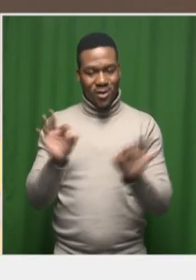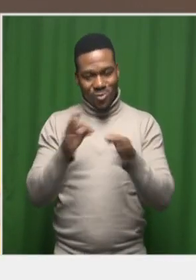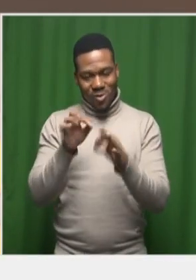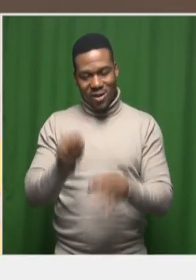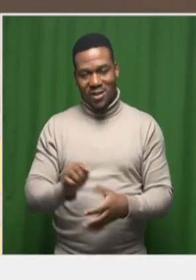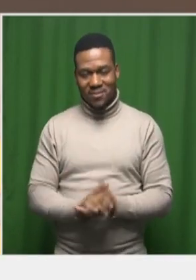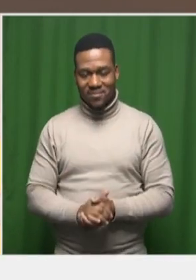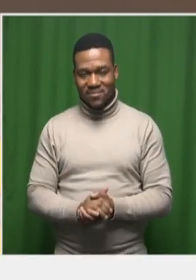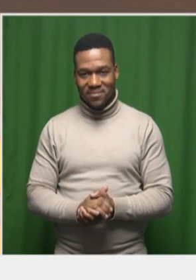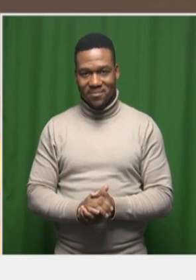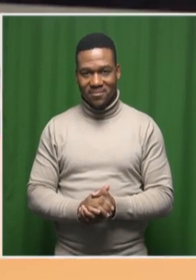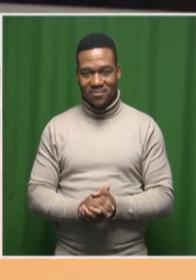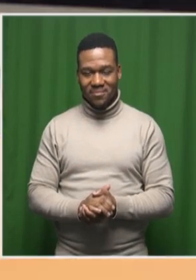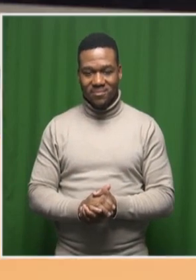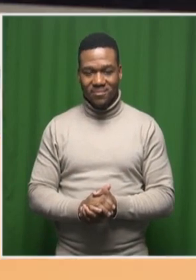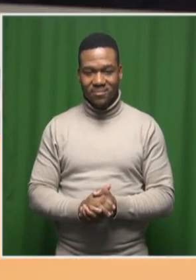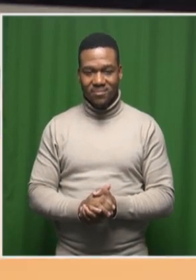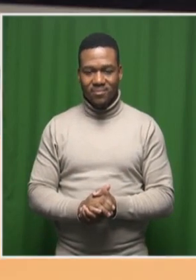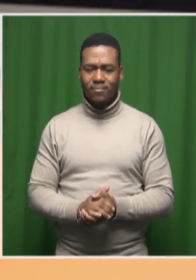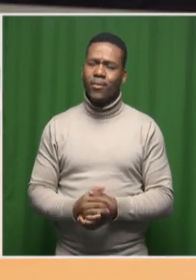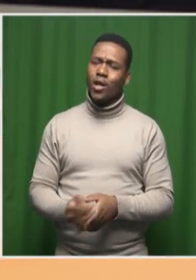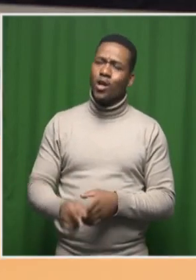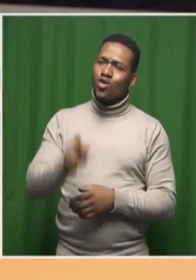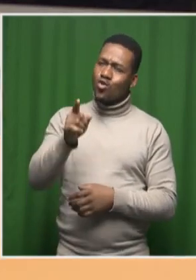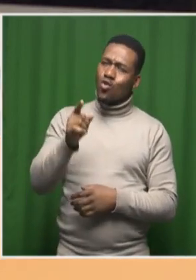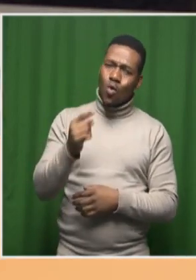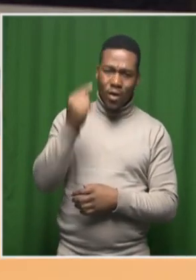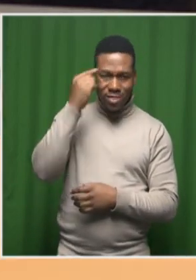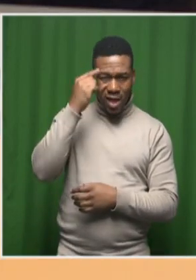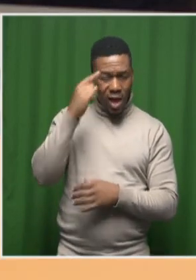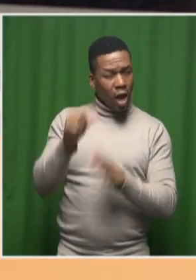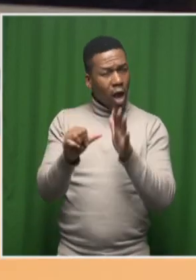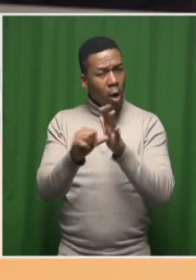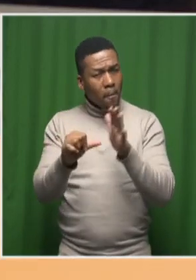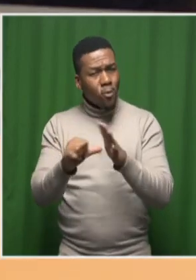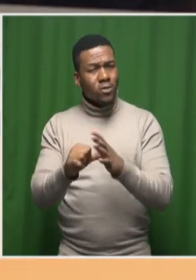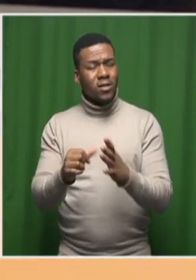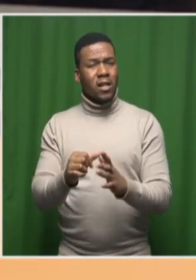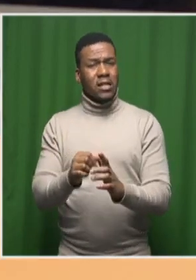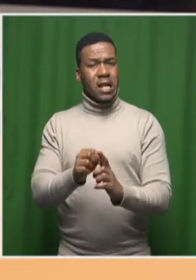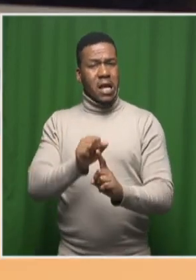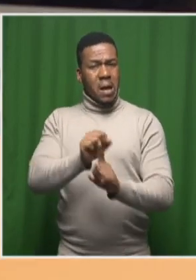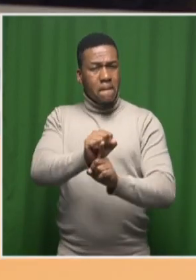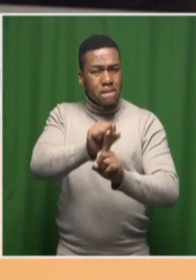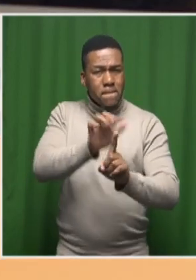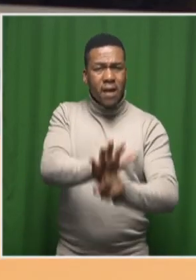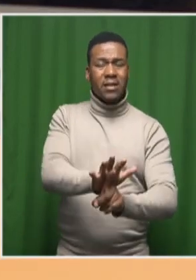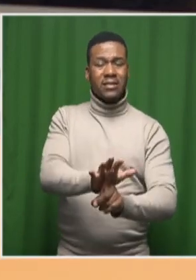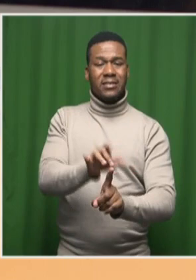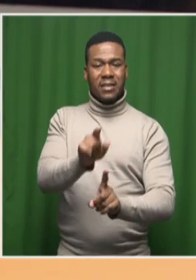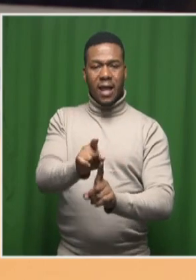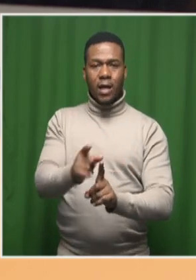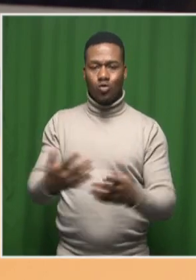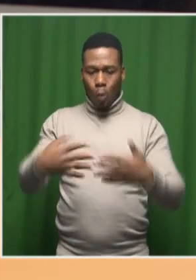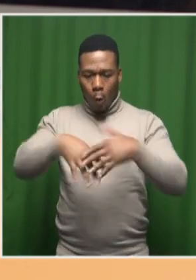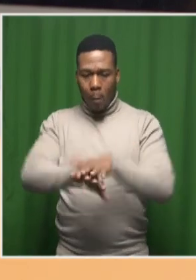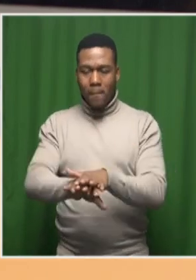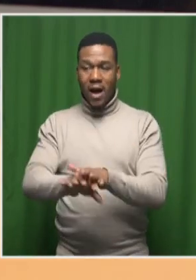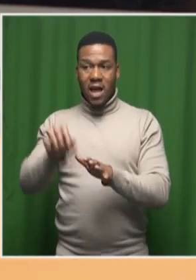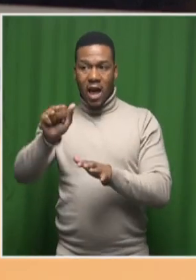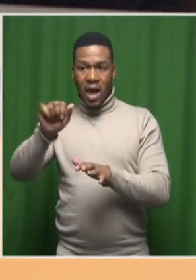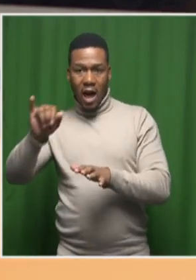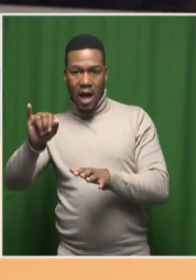wow. Now, Bianca, what do you think is the most significant impact of combining AI technology with Riky Rick's